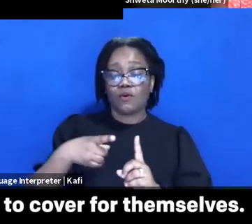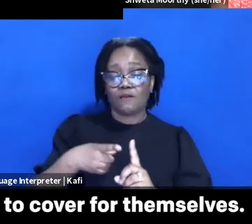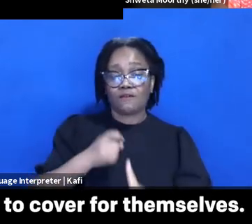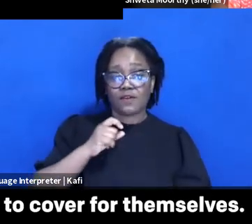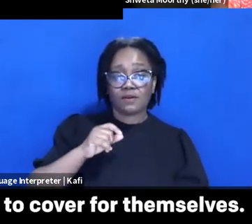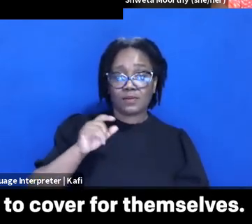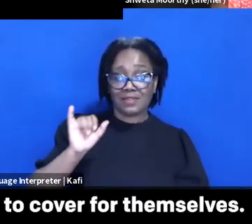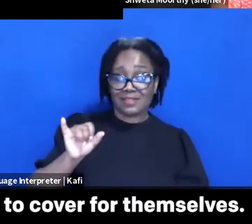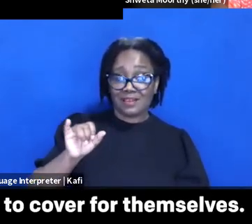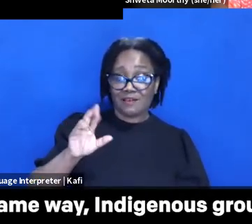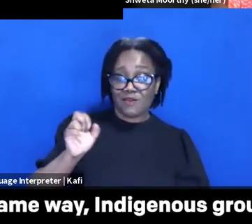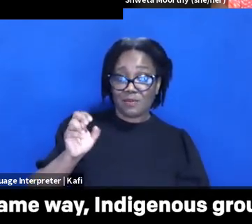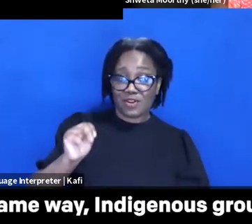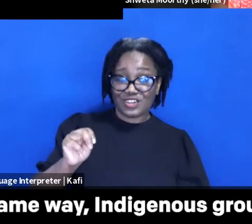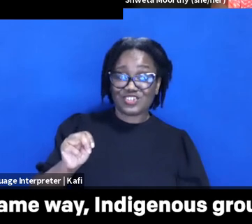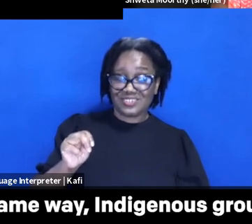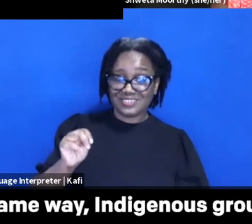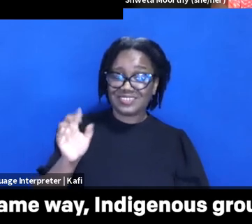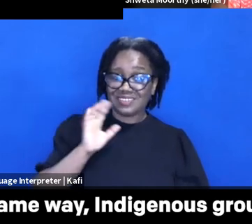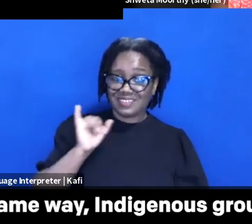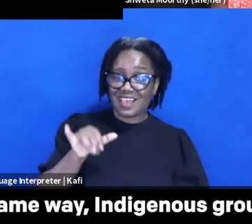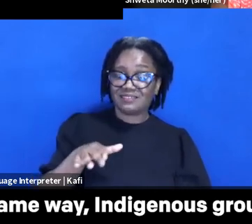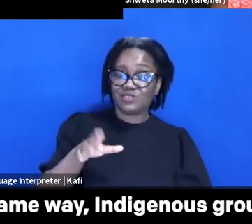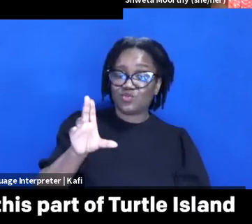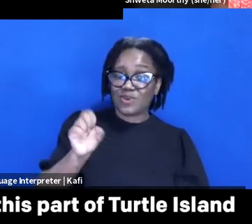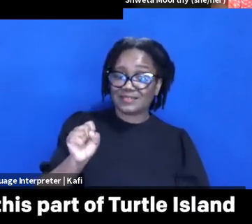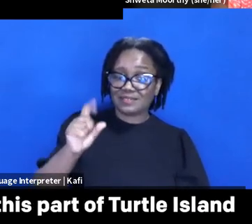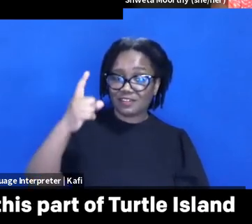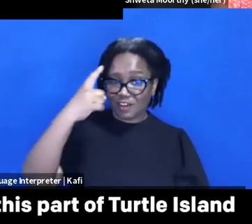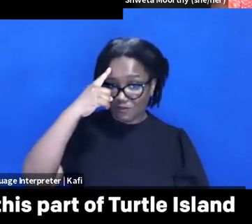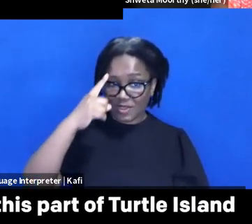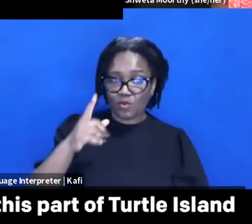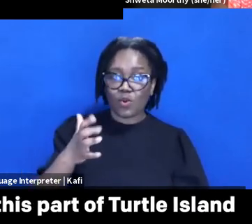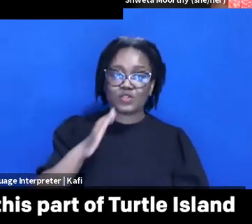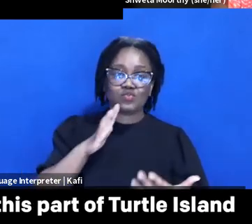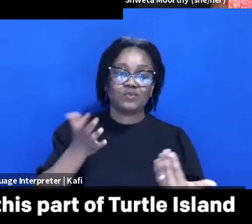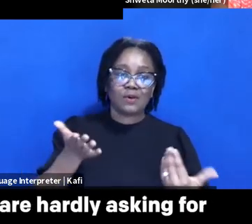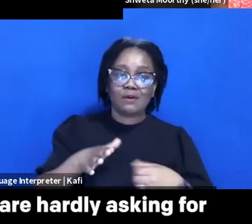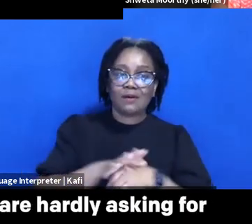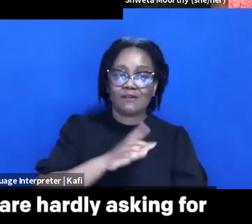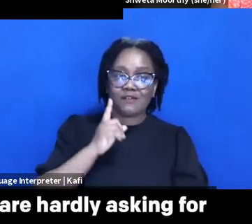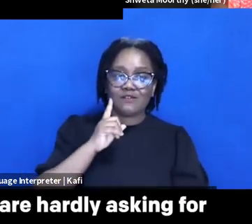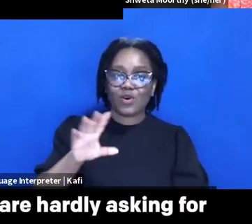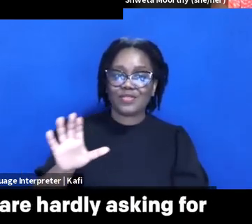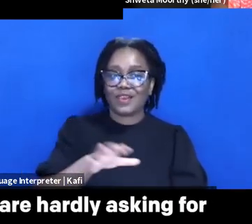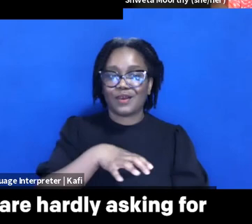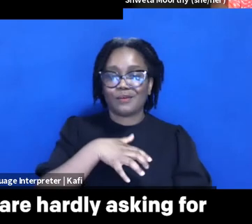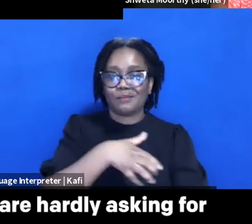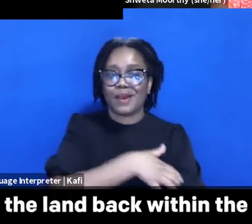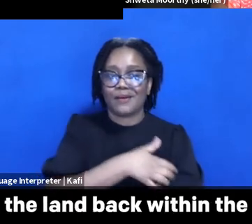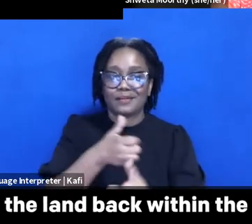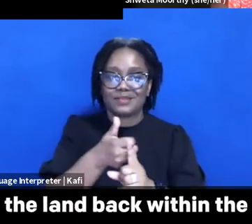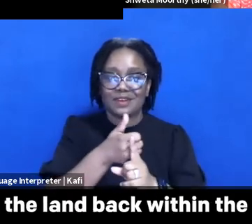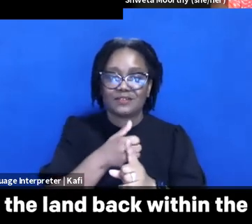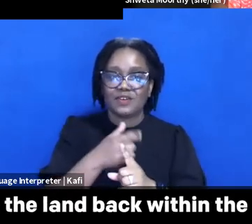cover for themselves. In the same way, indigenous groups in this part of Turtle Island are hardly asking